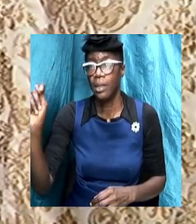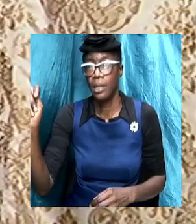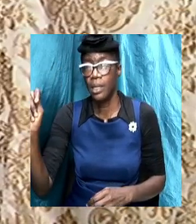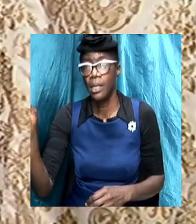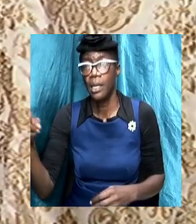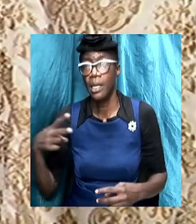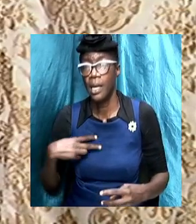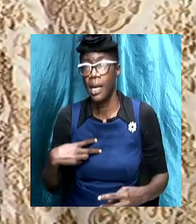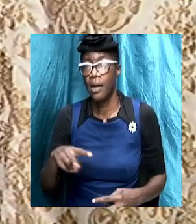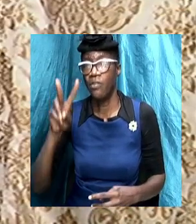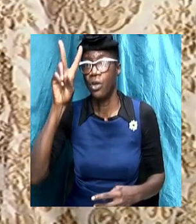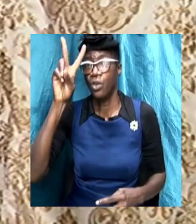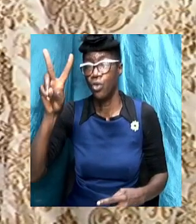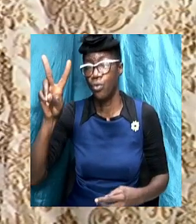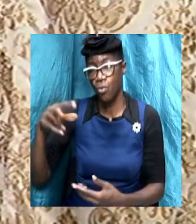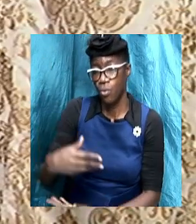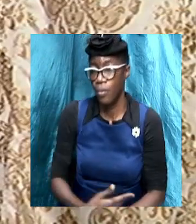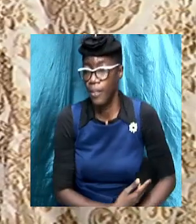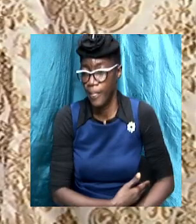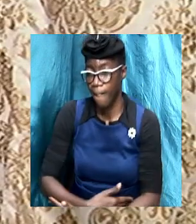twin boys, I think, twin boys.